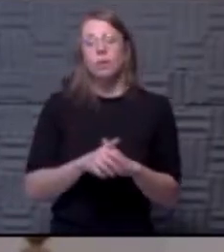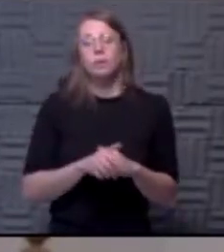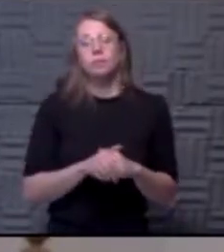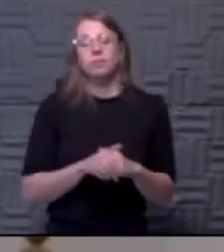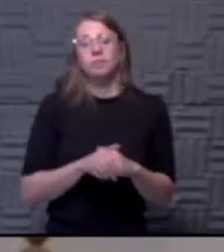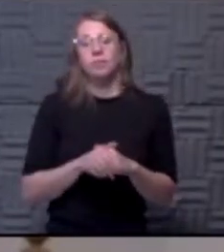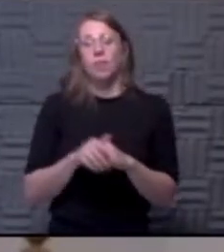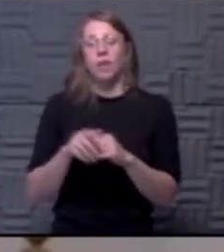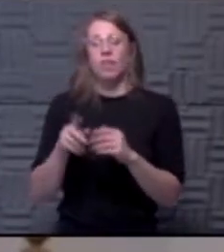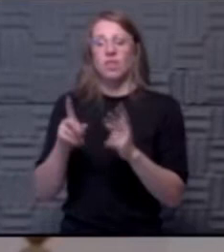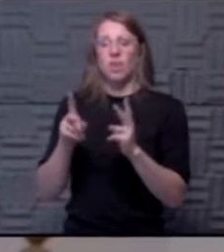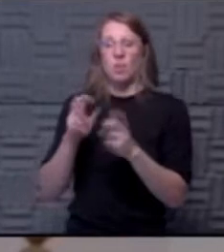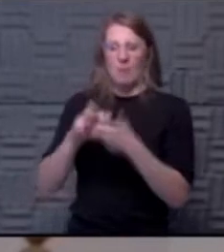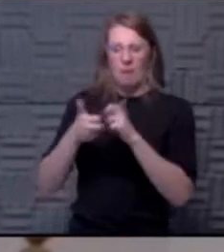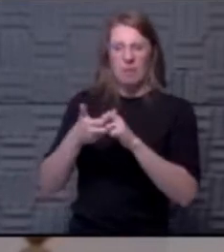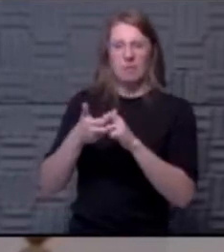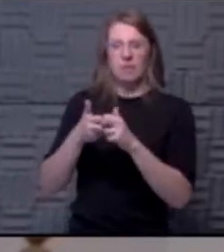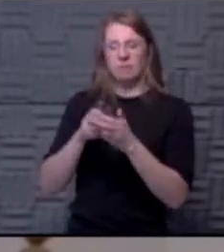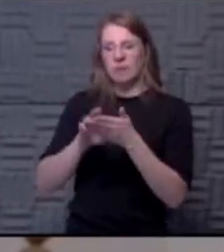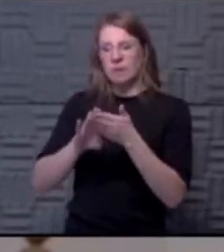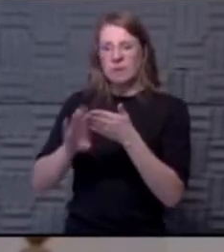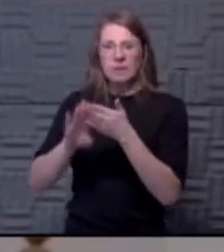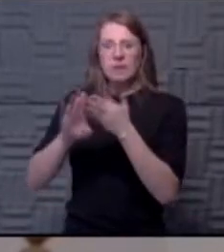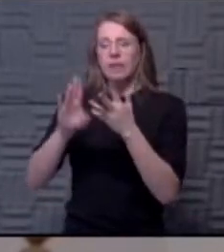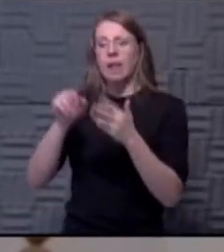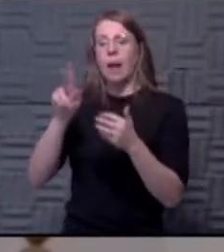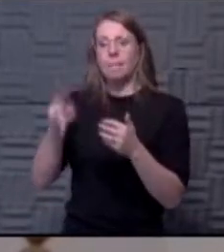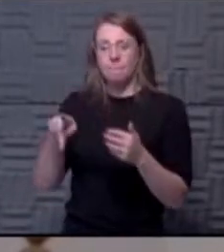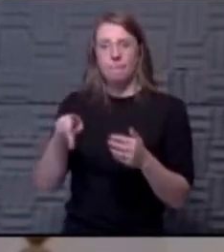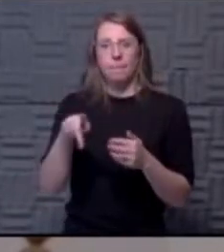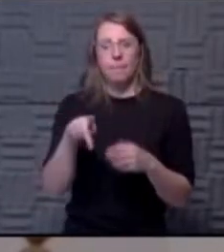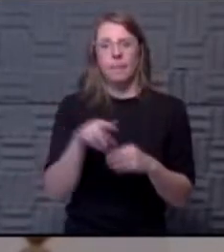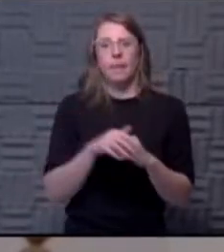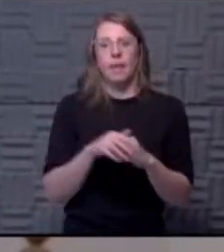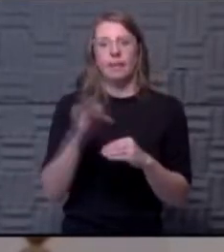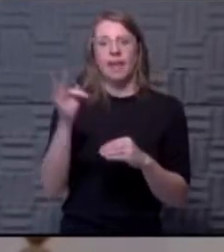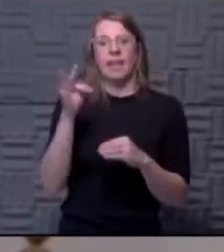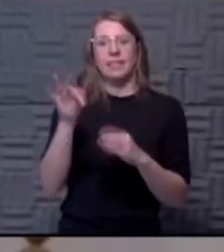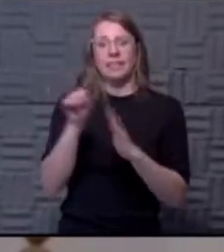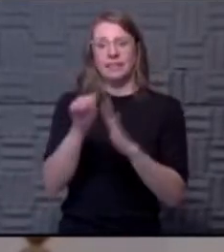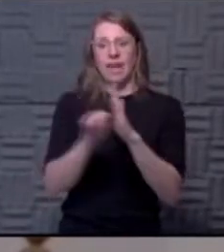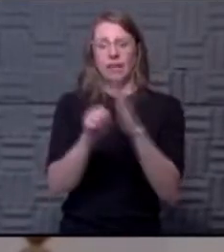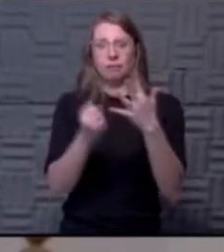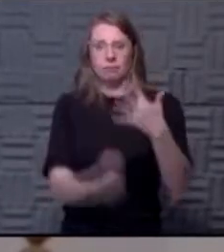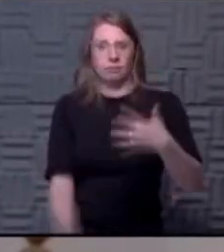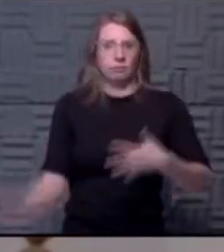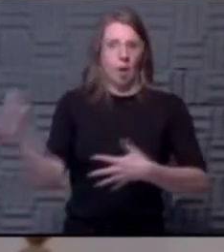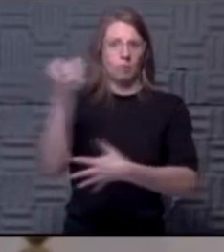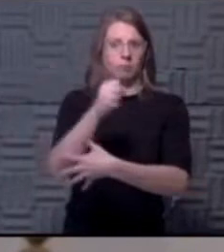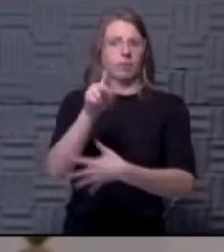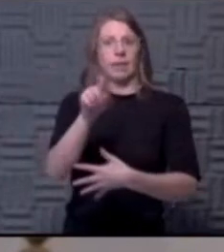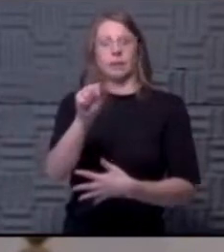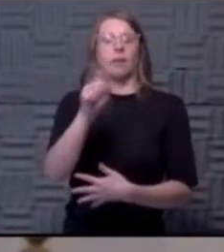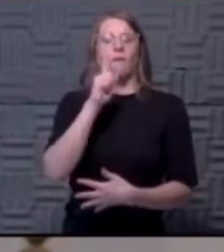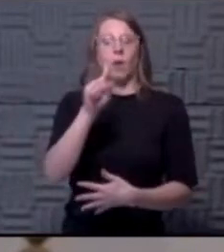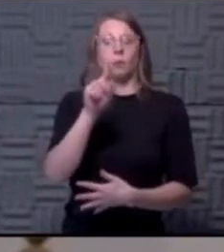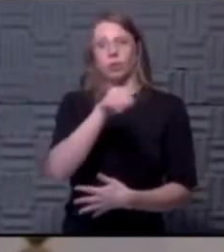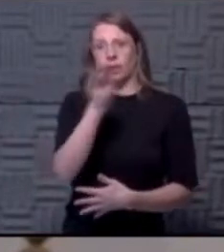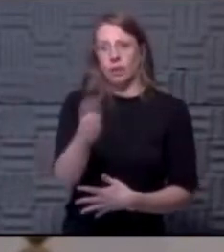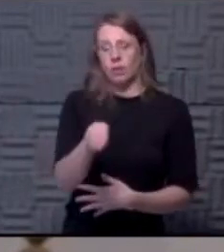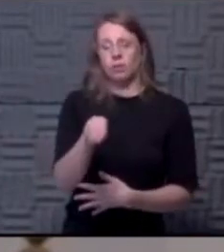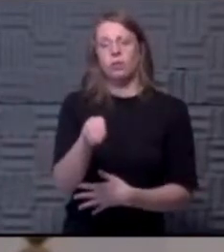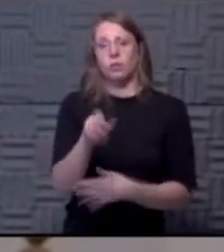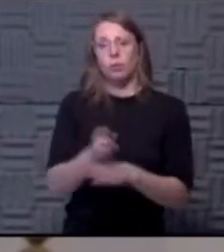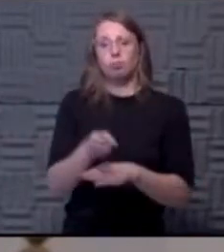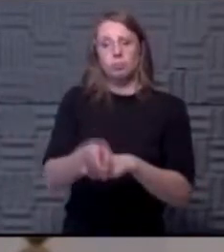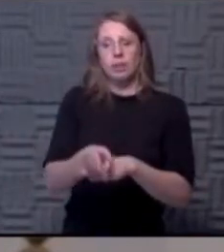and are cleaning that up. We blew by 19 states last week in terms of our rankings of the percentage of vaccine that is